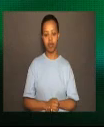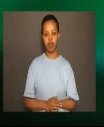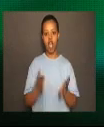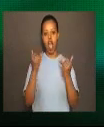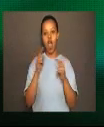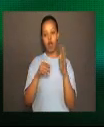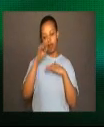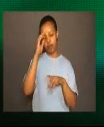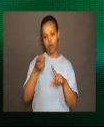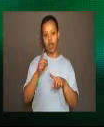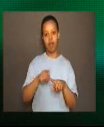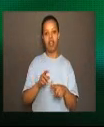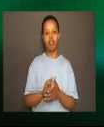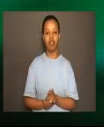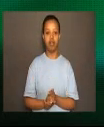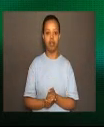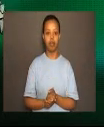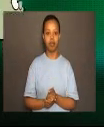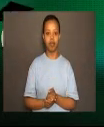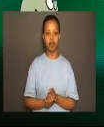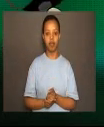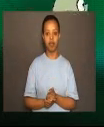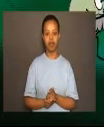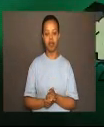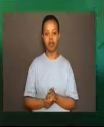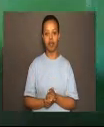Let's get back to our lesson.